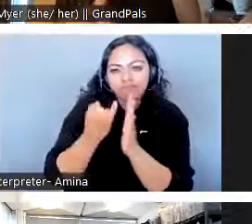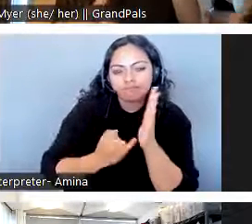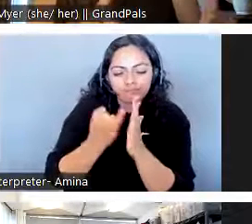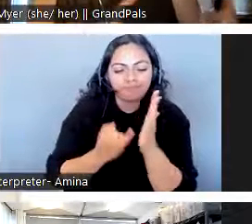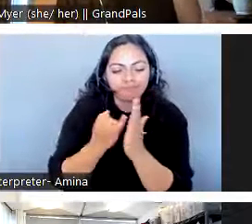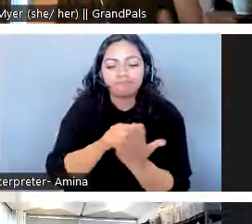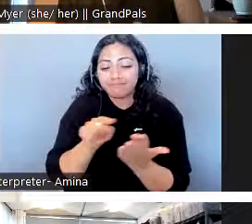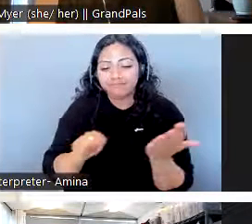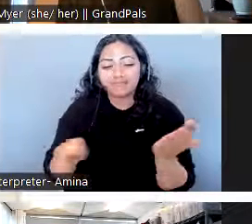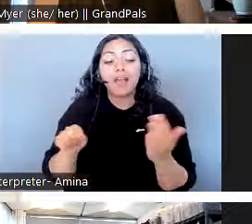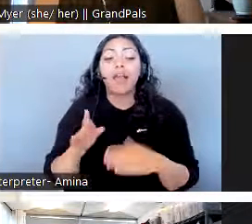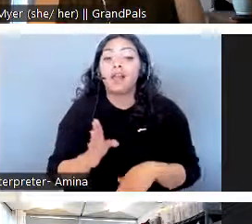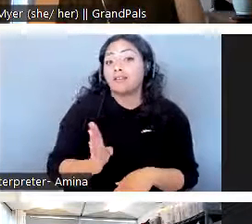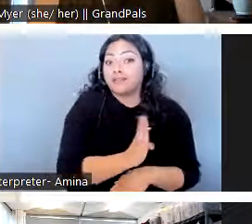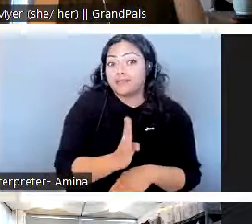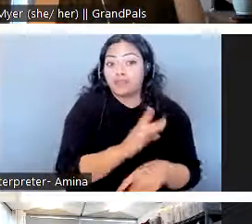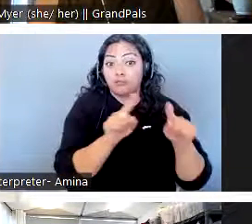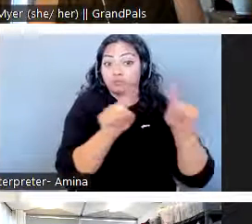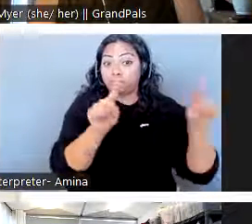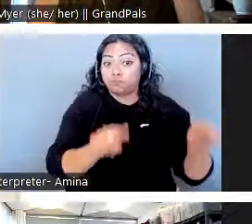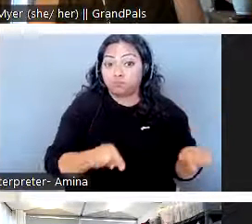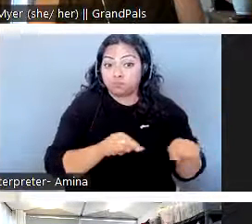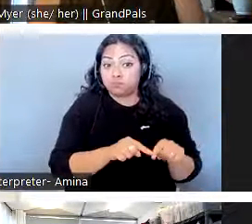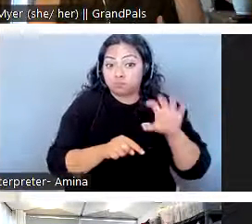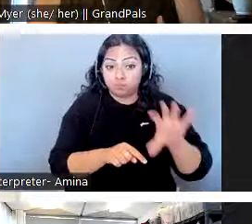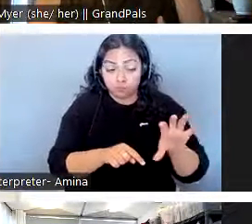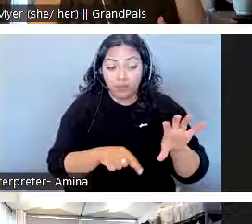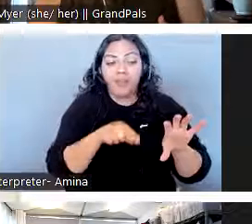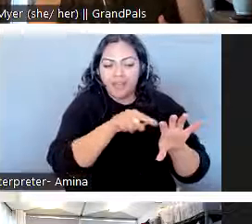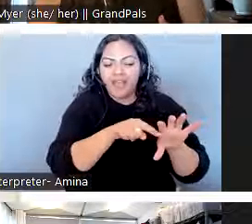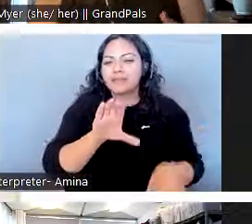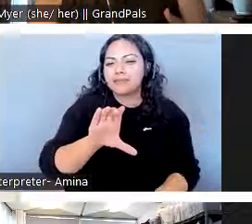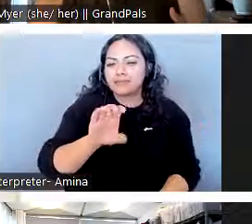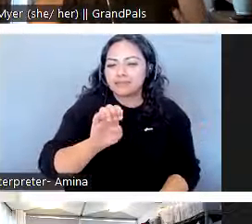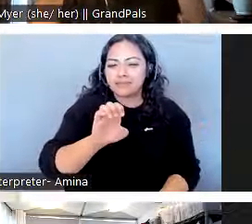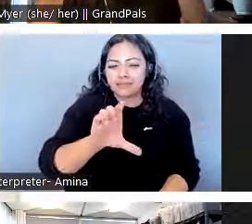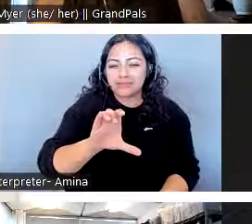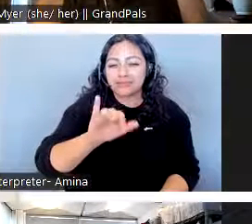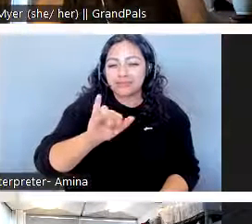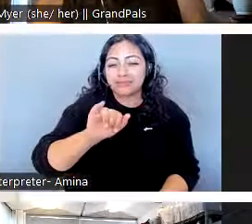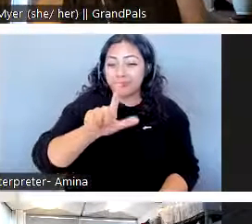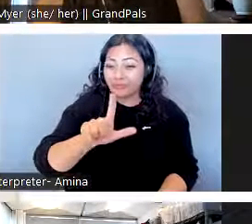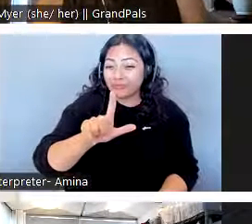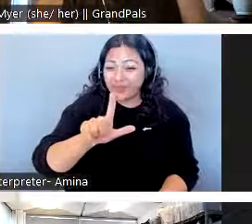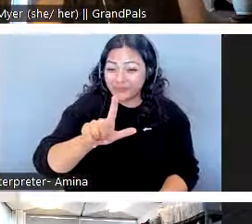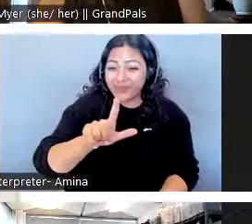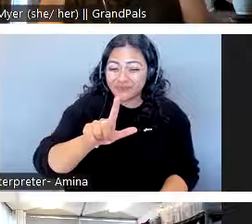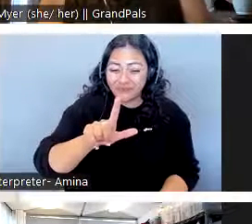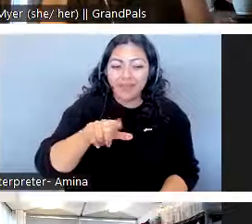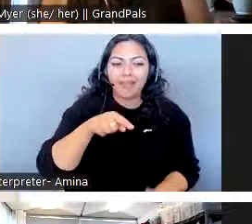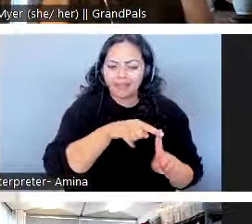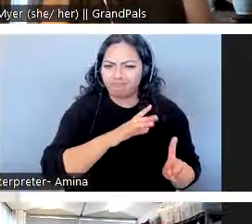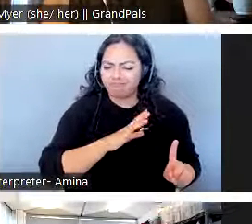on the left there, you'll see an image of Cecil. And this one's really neat because the grade